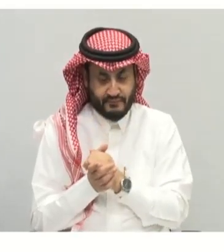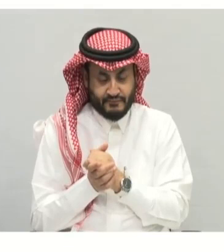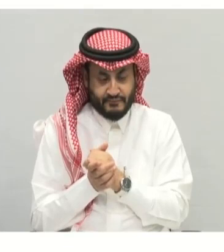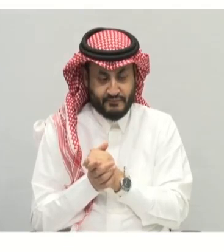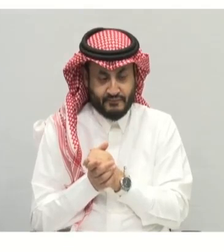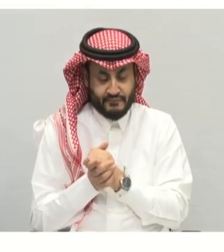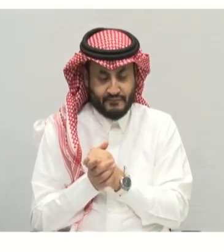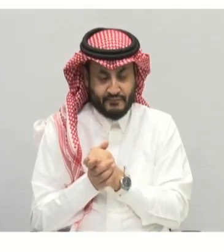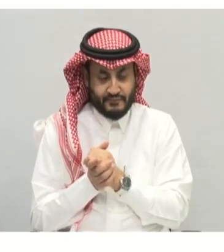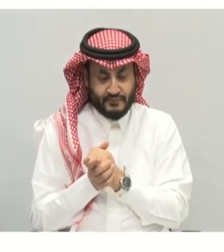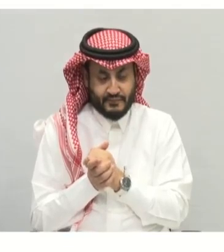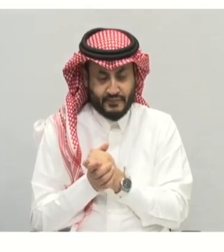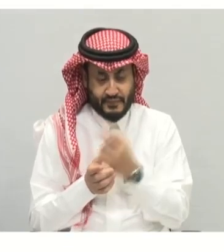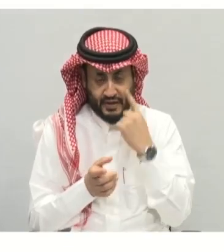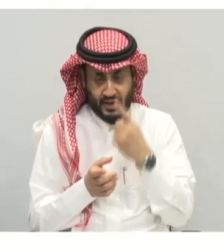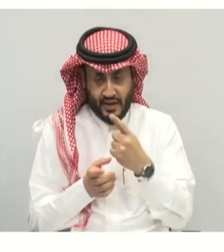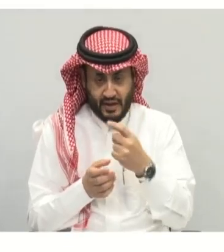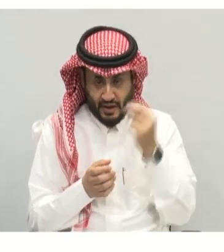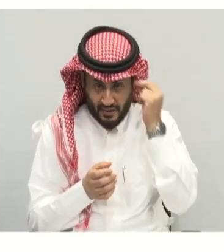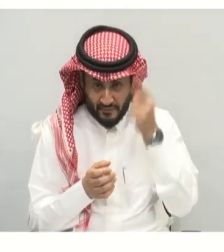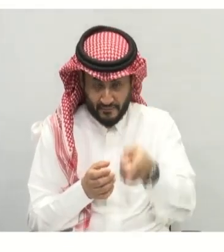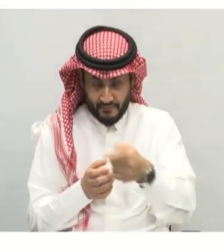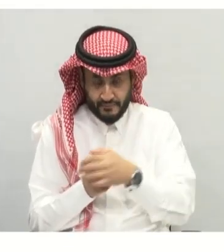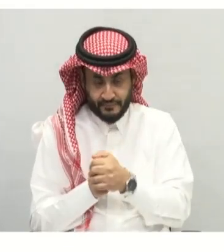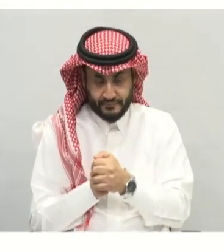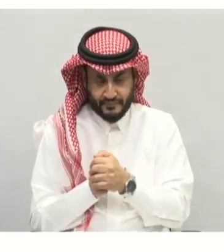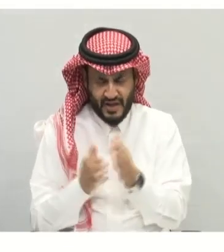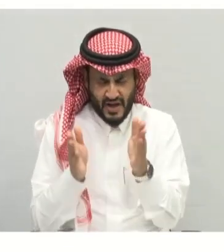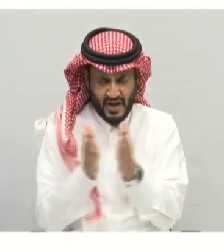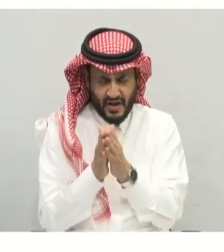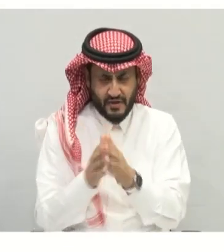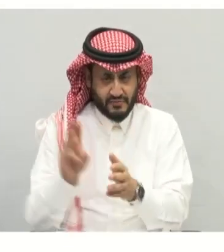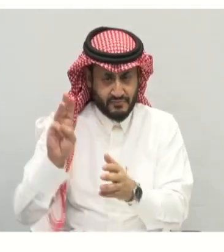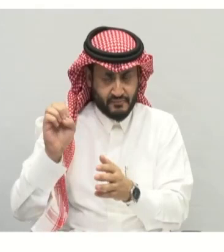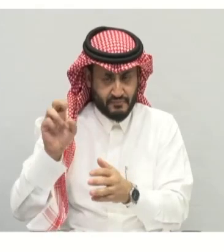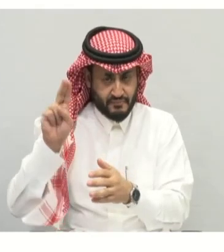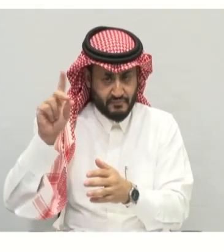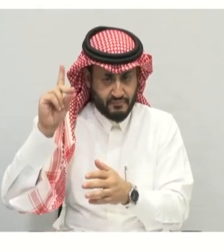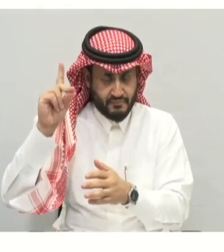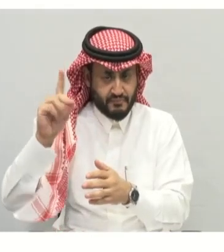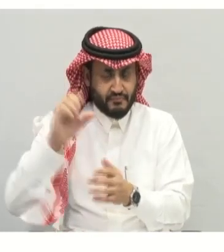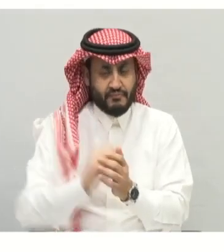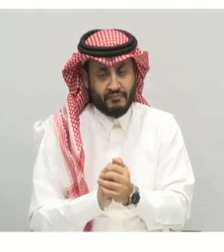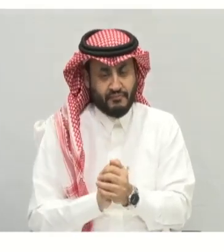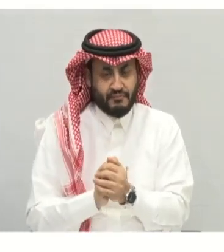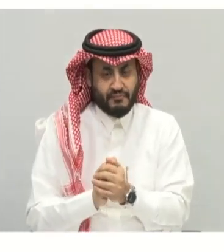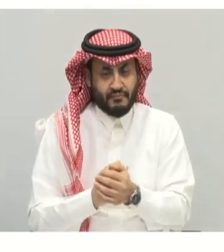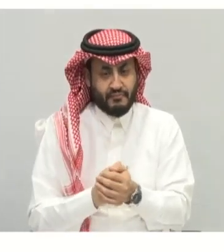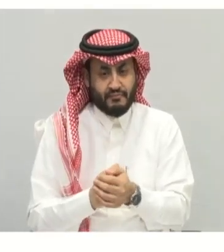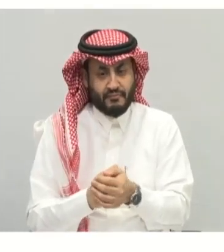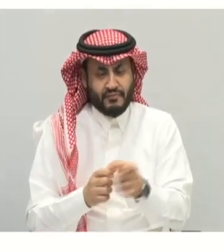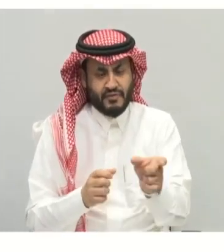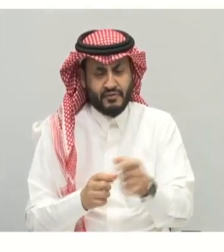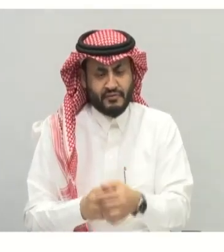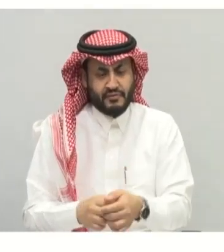just to uh to remind you that of course the contraction that we can see here in had we can see it or we can